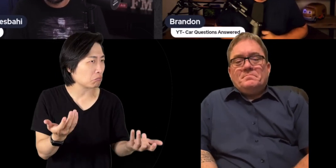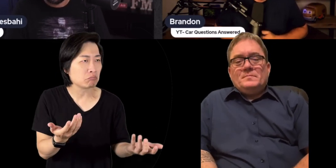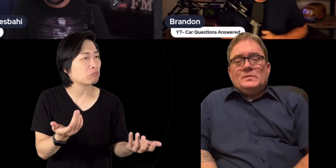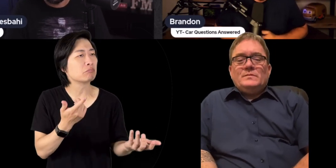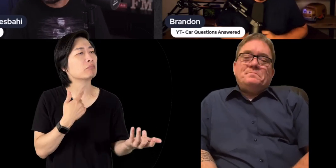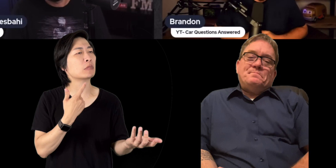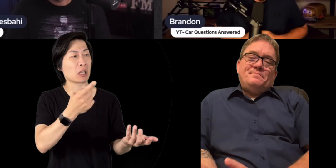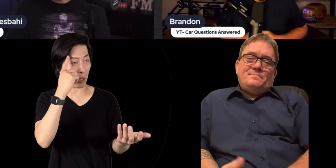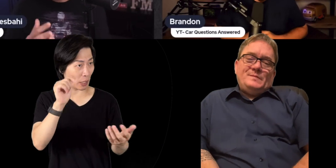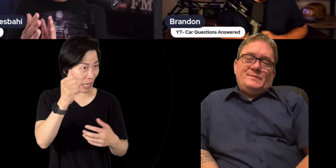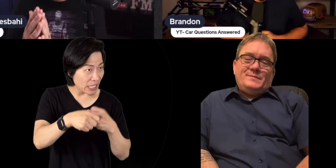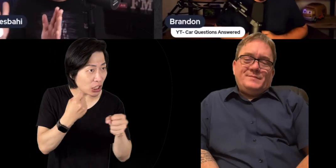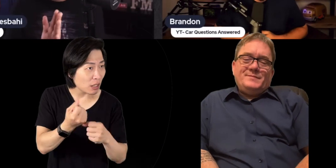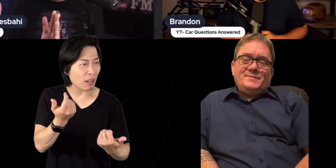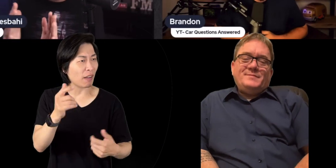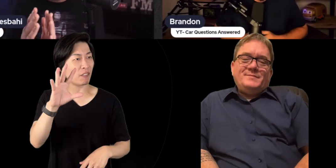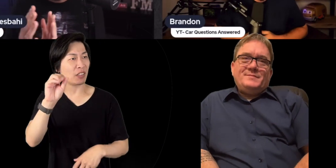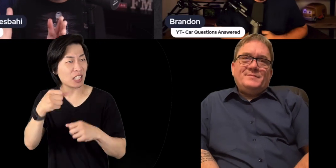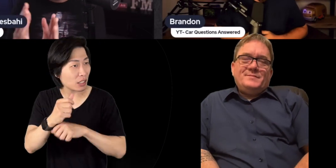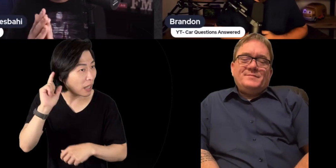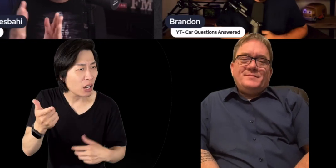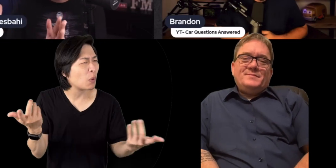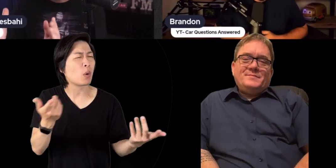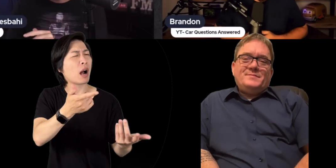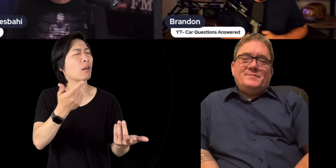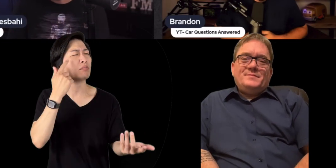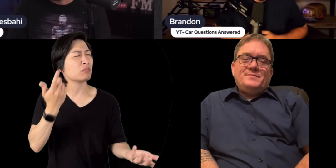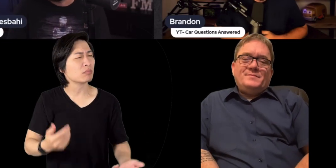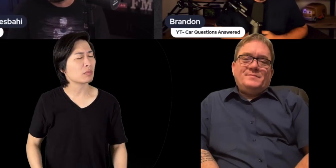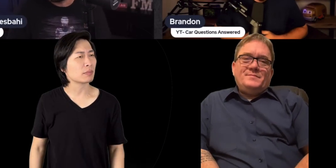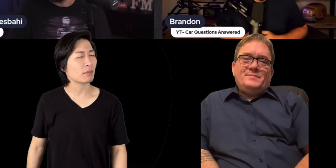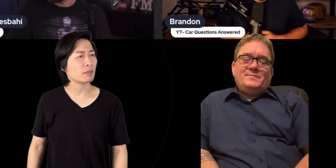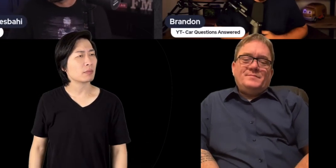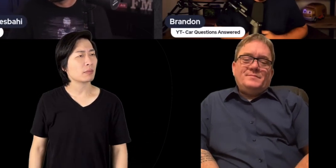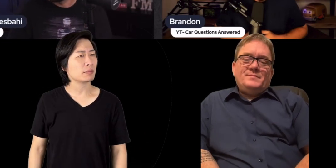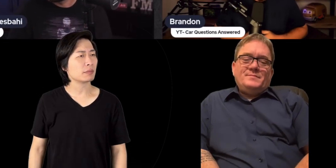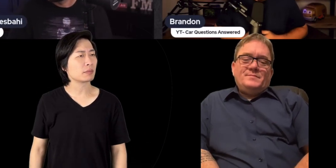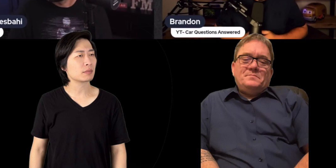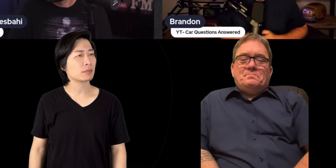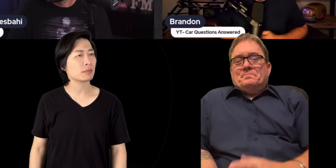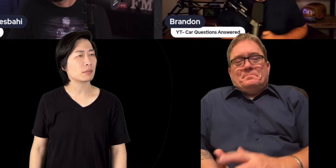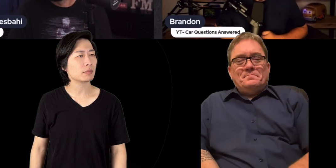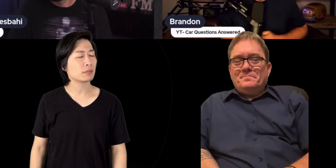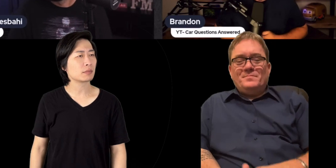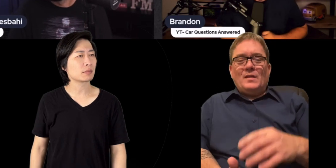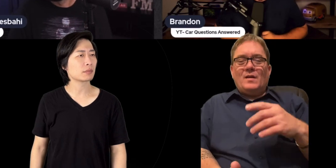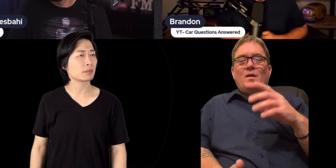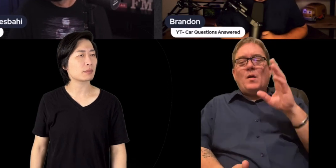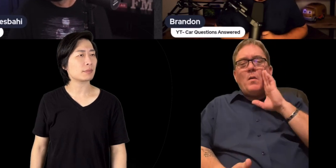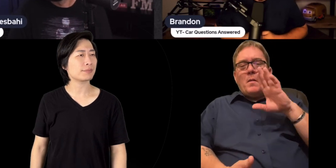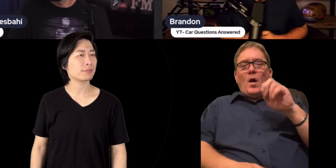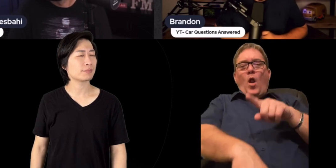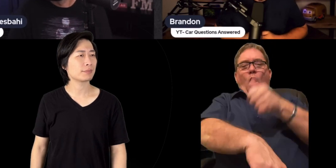take? And yeah, so let's start there. Like, is this like a 10-year thing, a 50-year thing? How are you thinking about this? I think it's probably a lot longer than